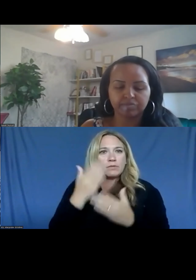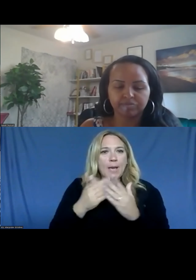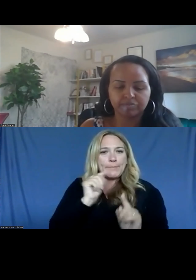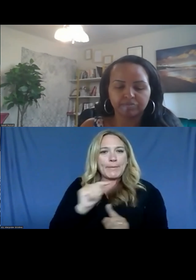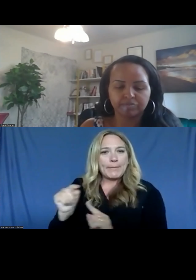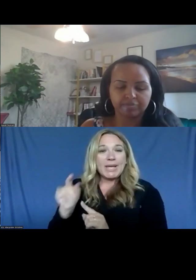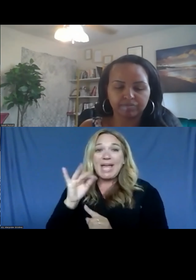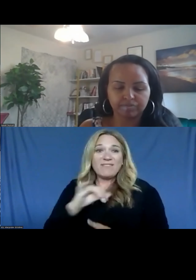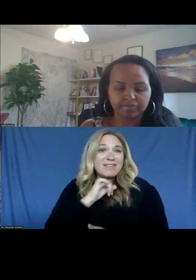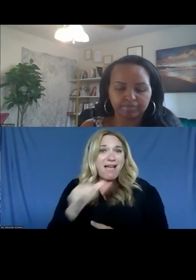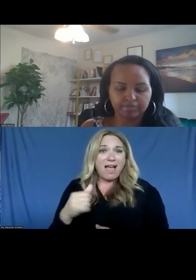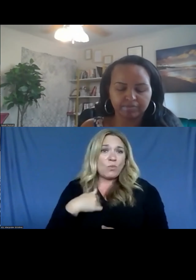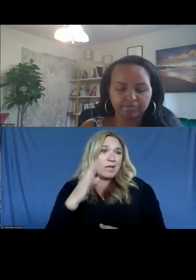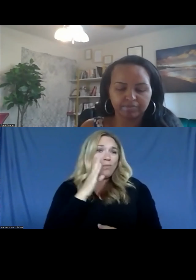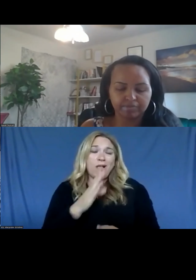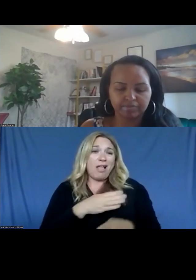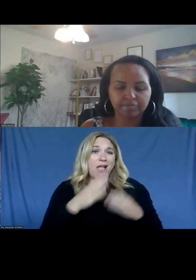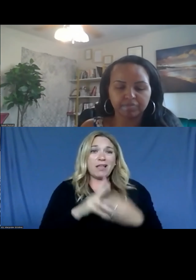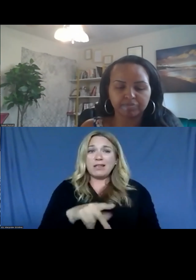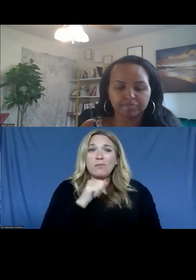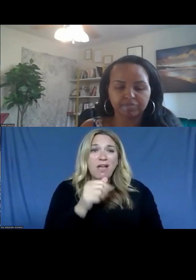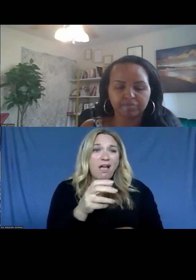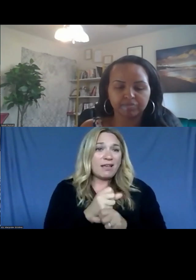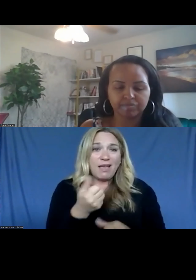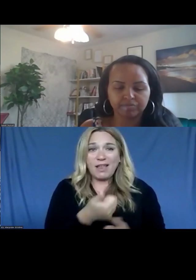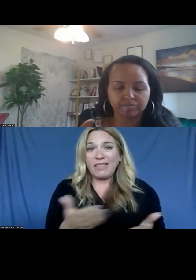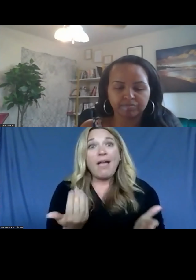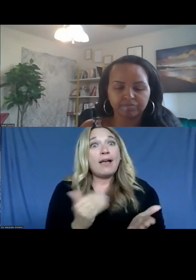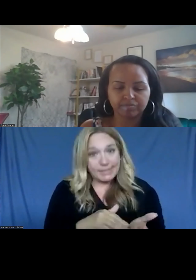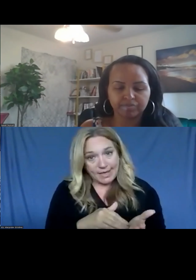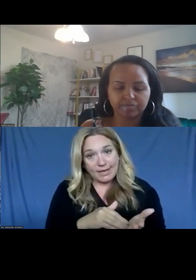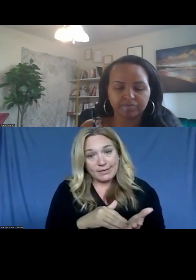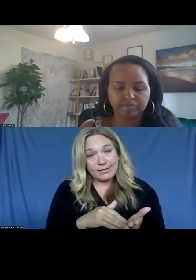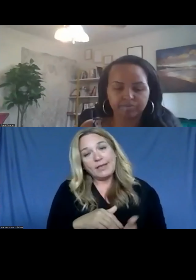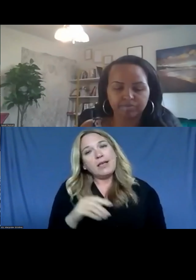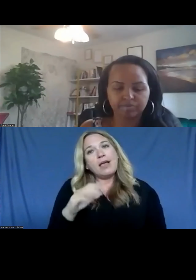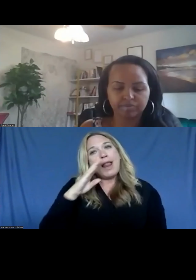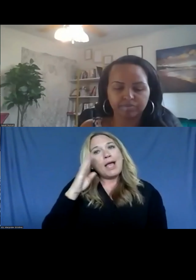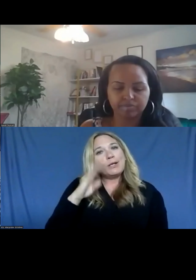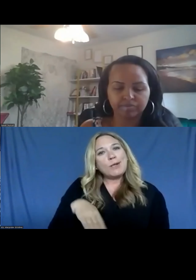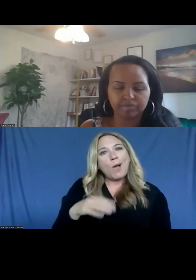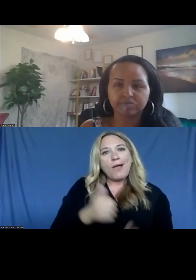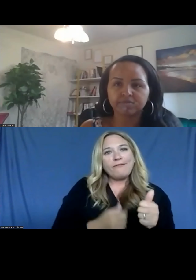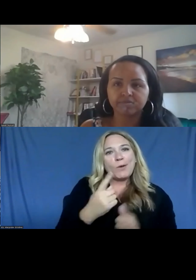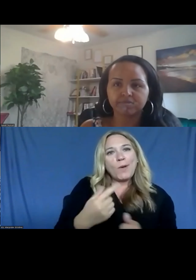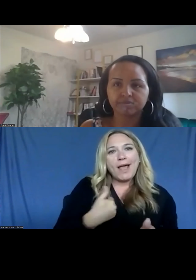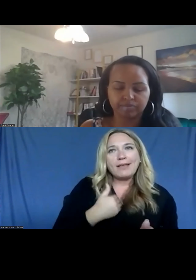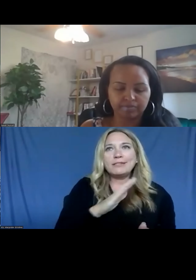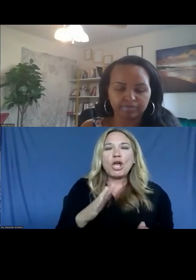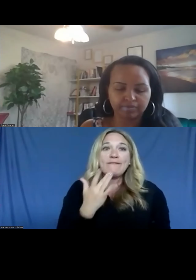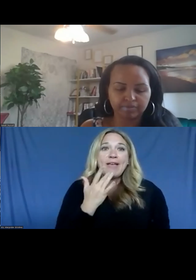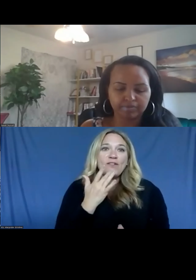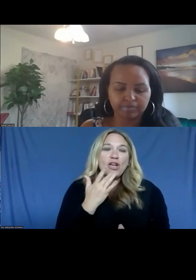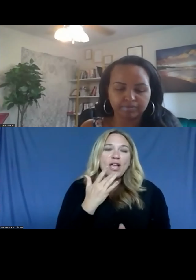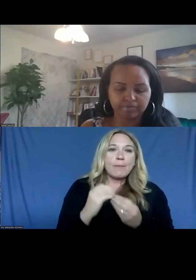going to end up not getting anything again. So I know that everyone has their favorite and top